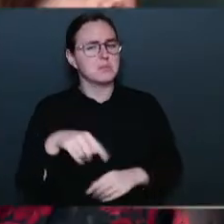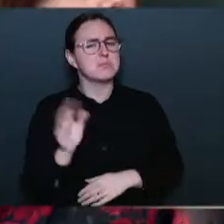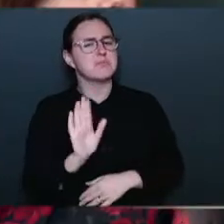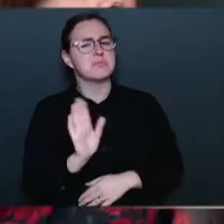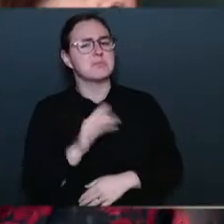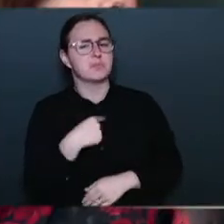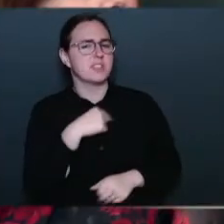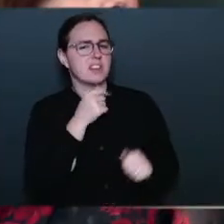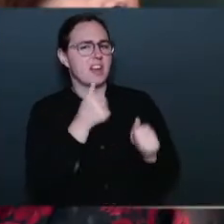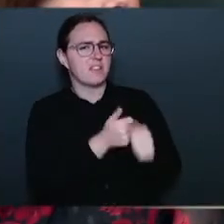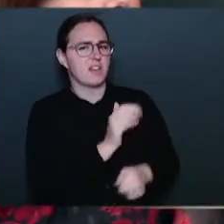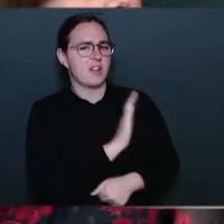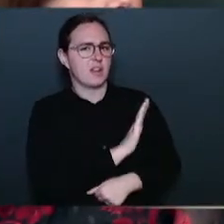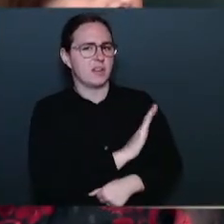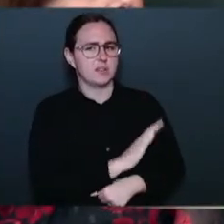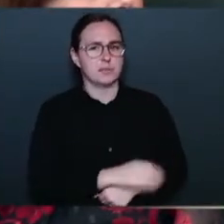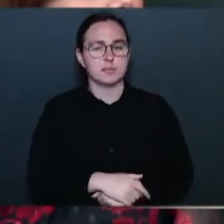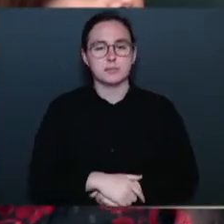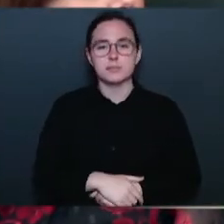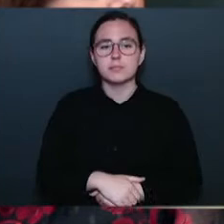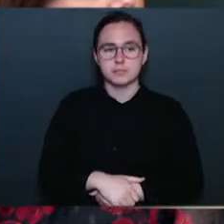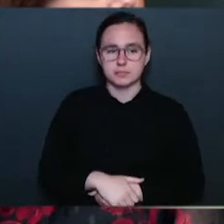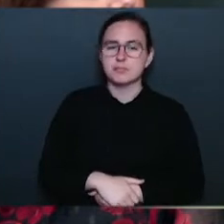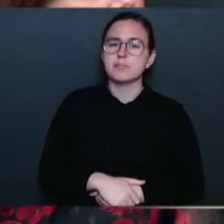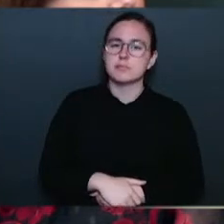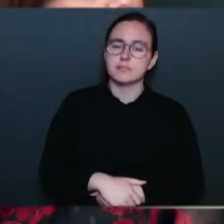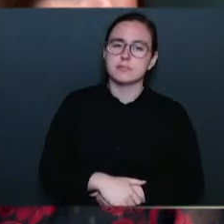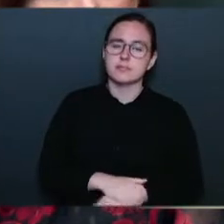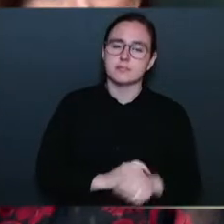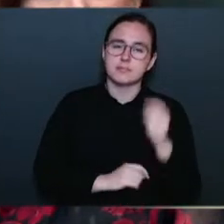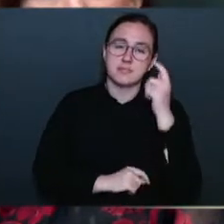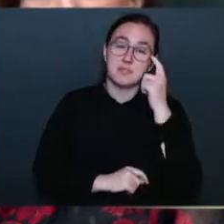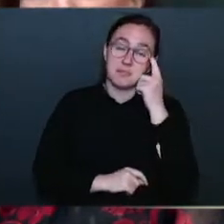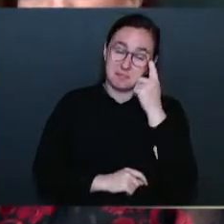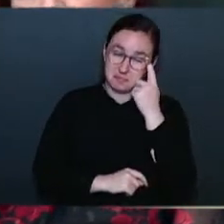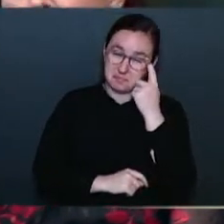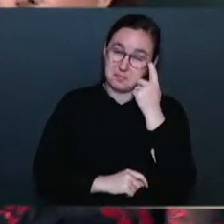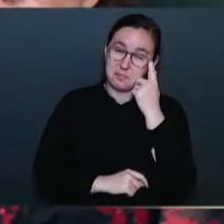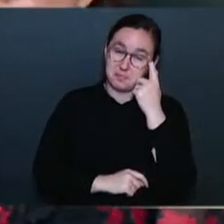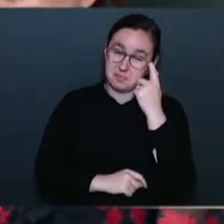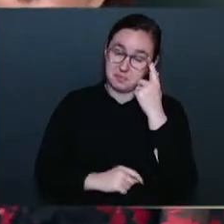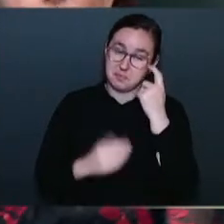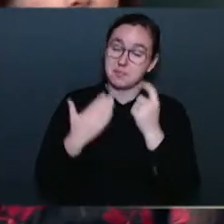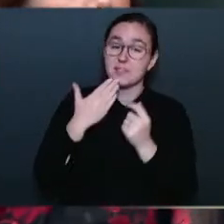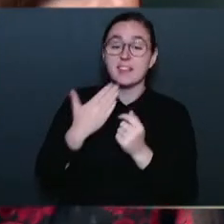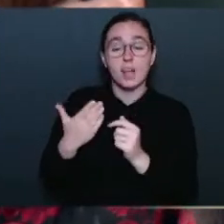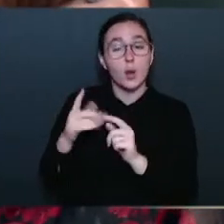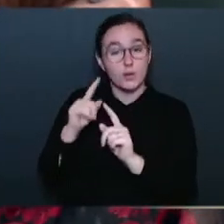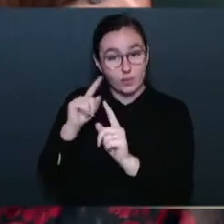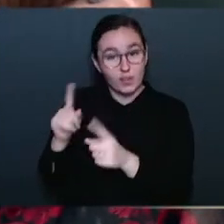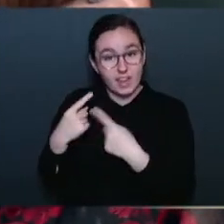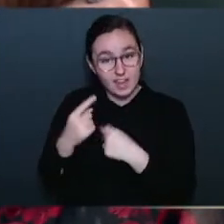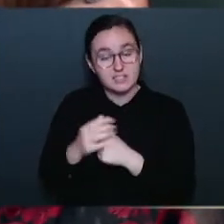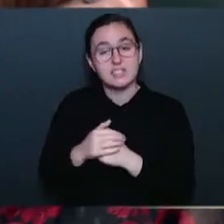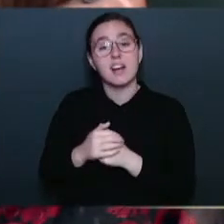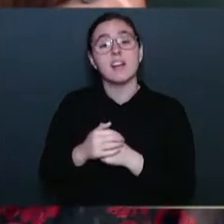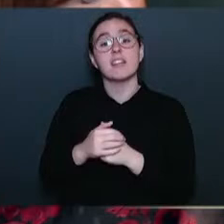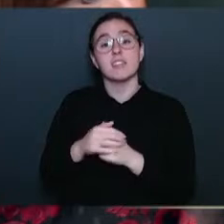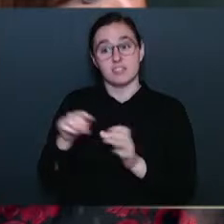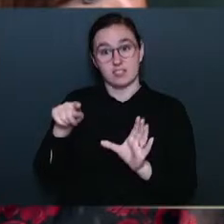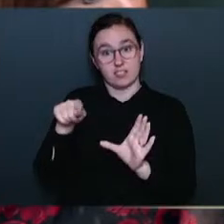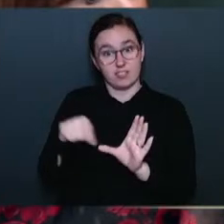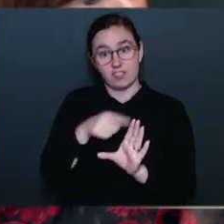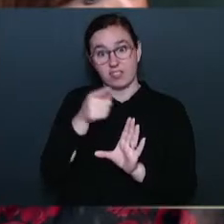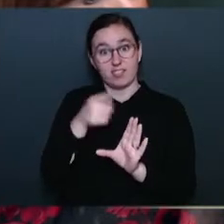thank you Mr Speaker and thank you to the minister for the answer given that traffic on the Ring Road is growing every day as we see the project near the finish line